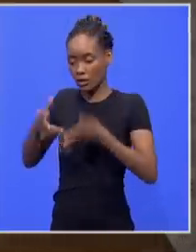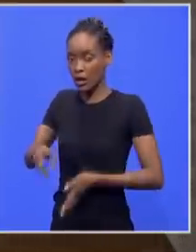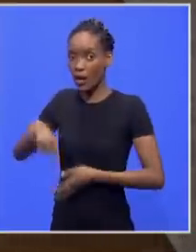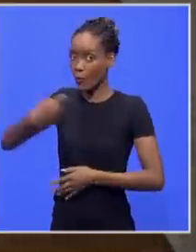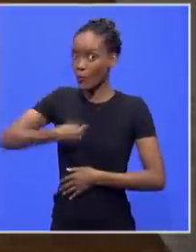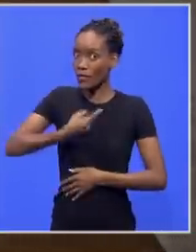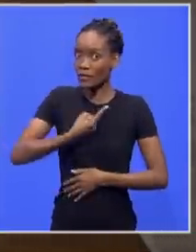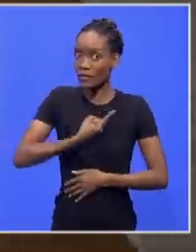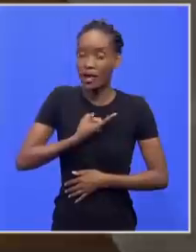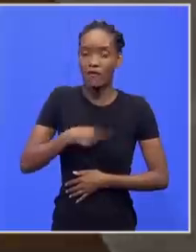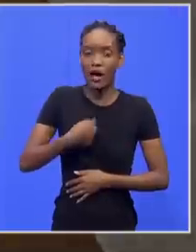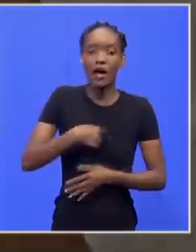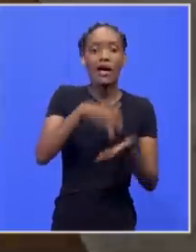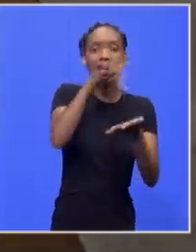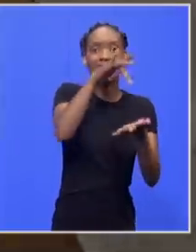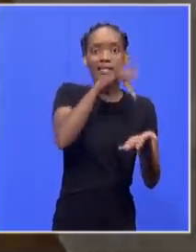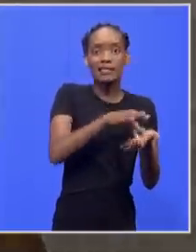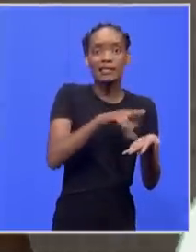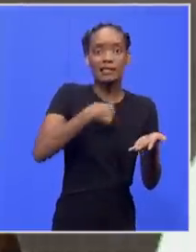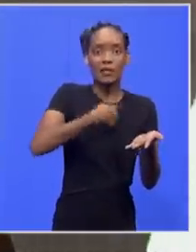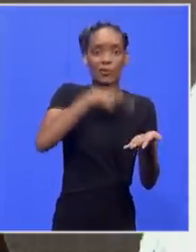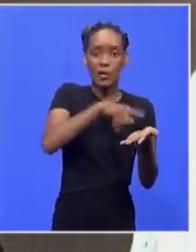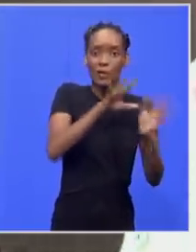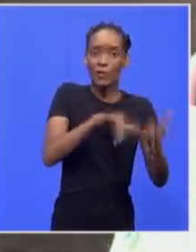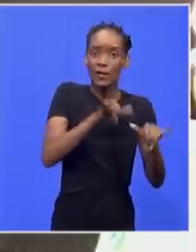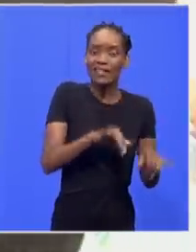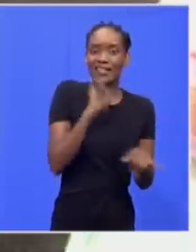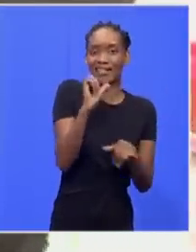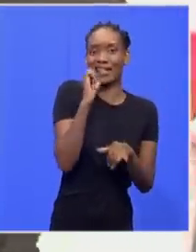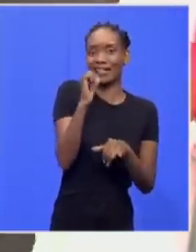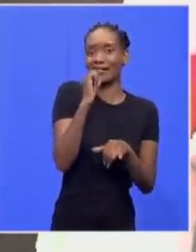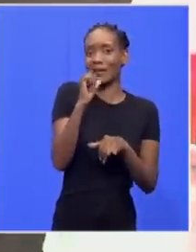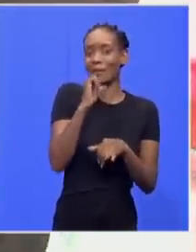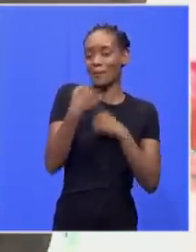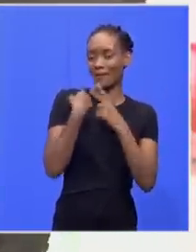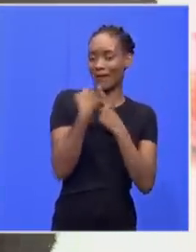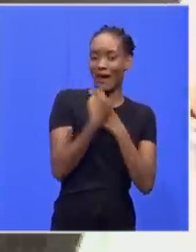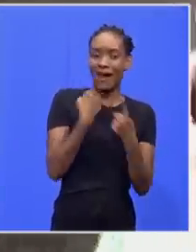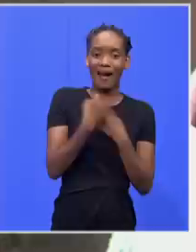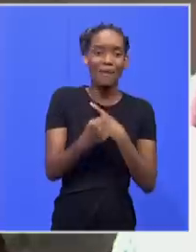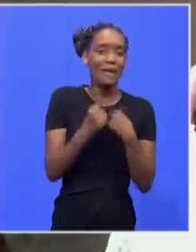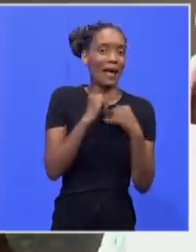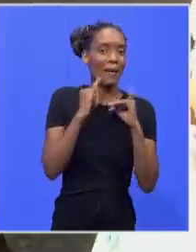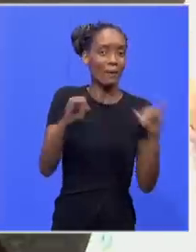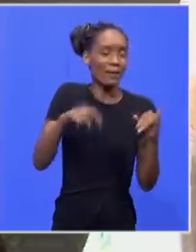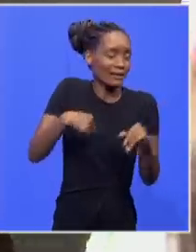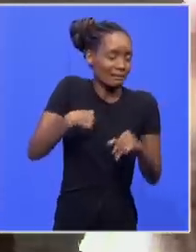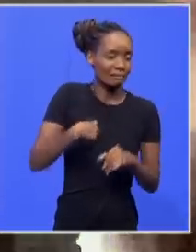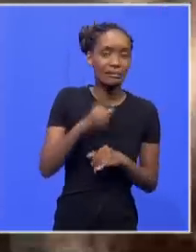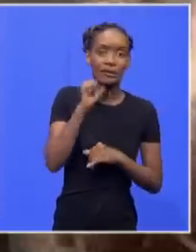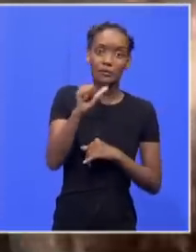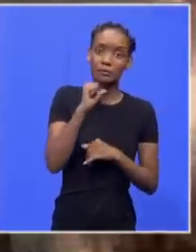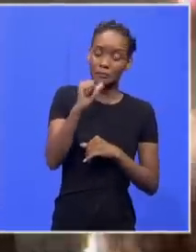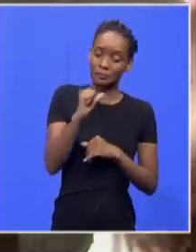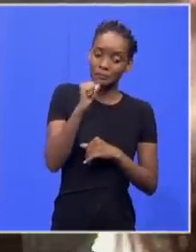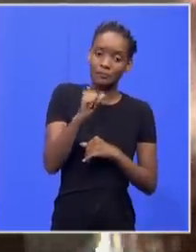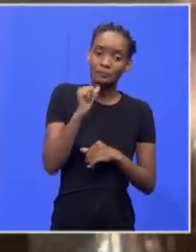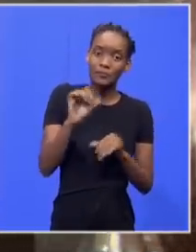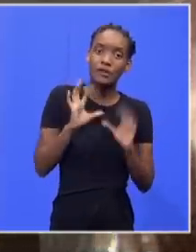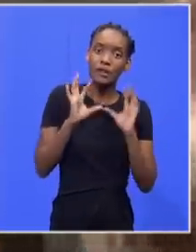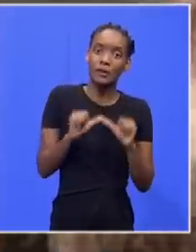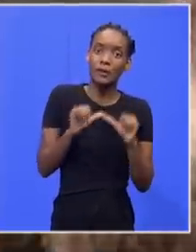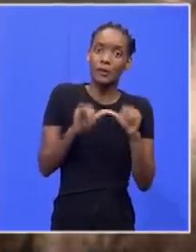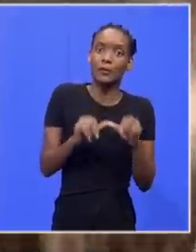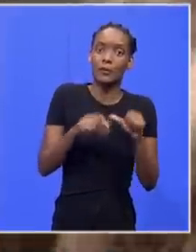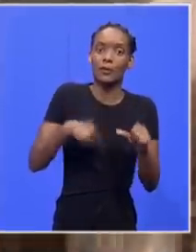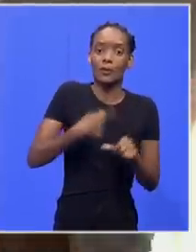Lindela. No matter what the treatment we found in Lindela, what he was so very bad. We was in the peace. We was waiting in the